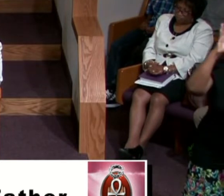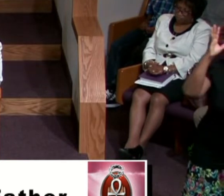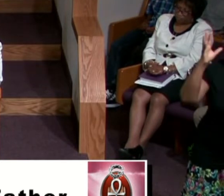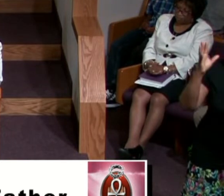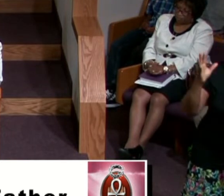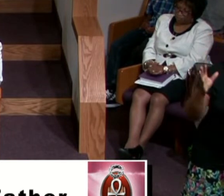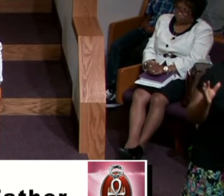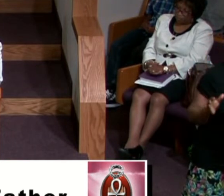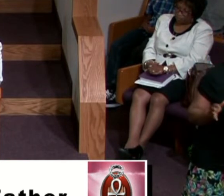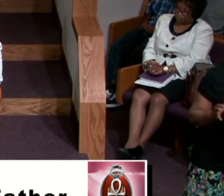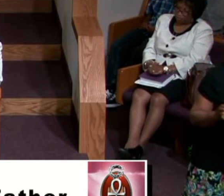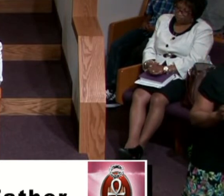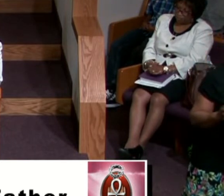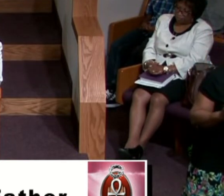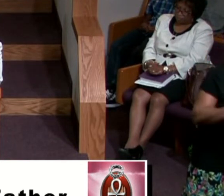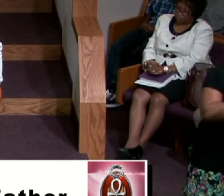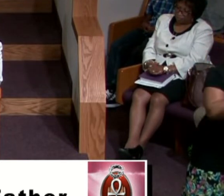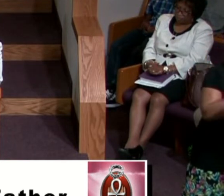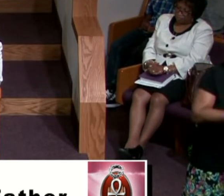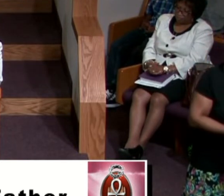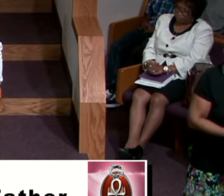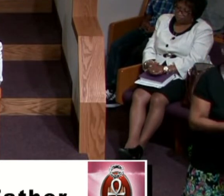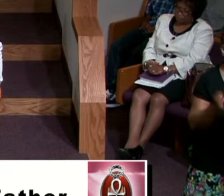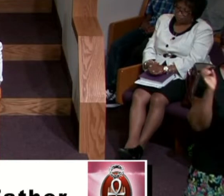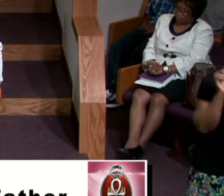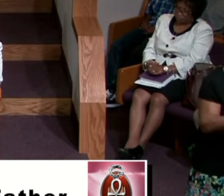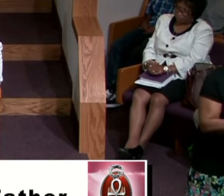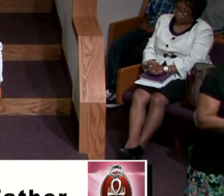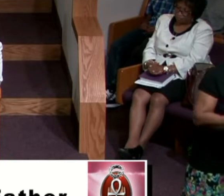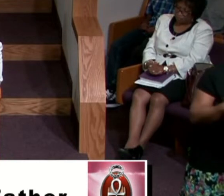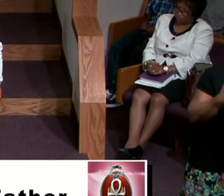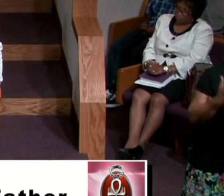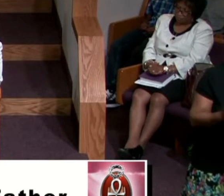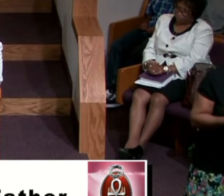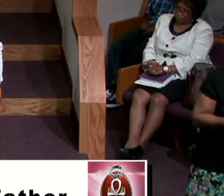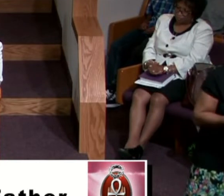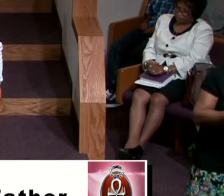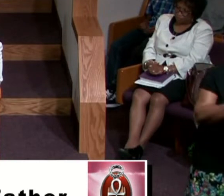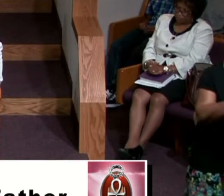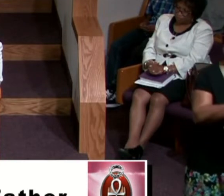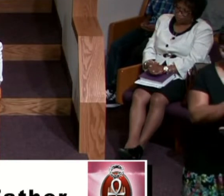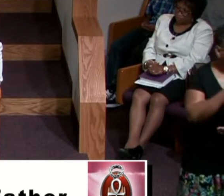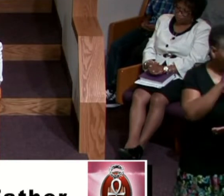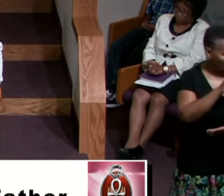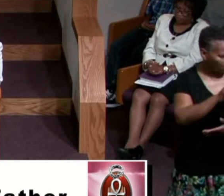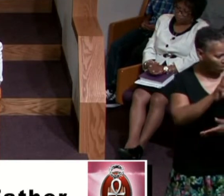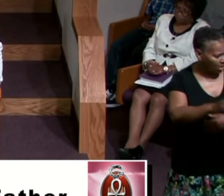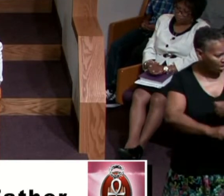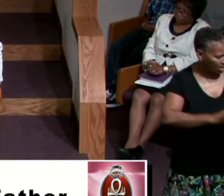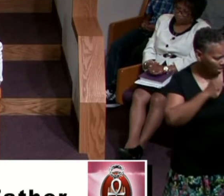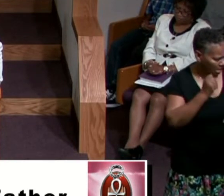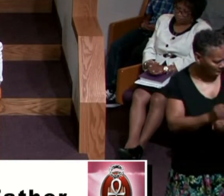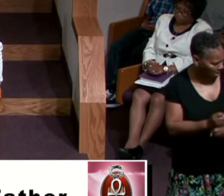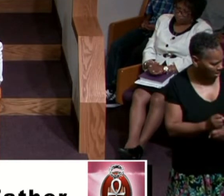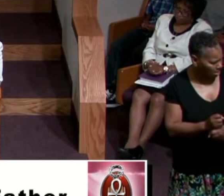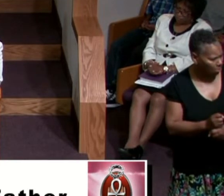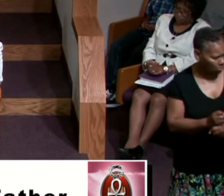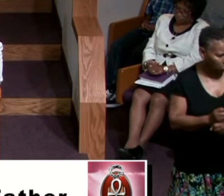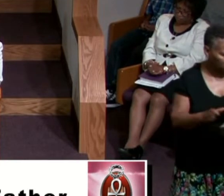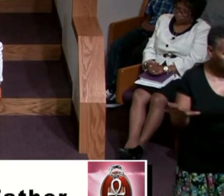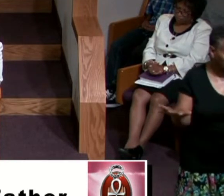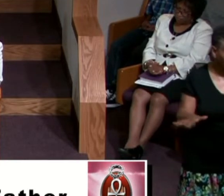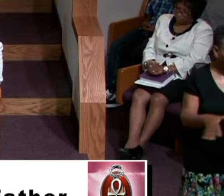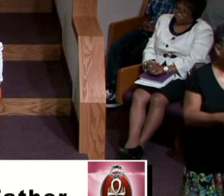His dream had literally become a nightmare. He had waited 93 years to get married